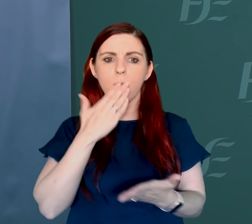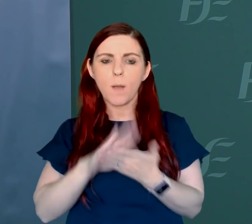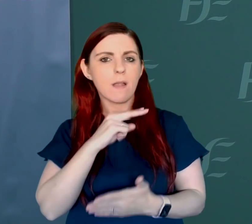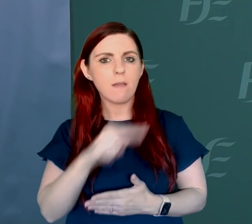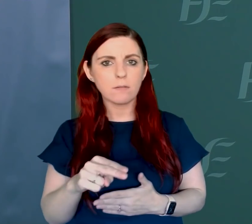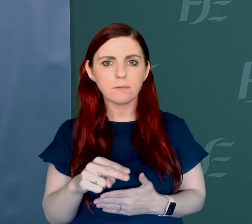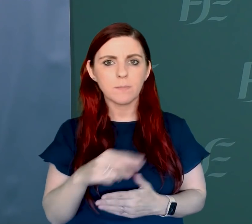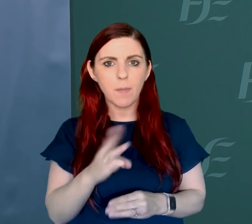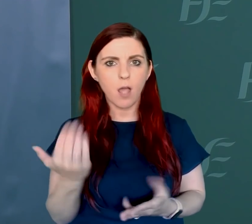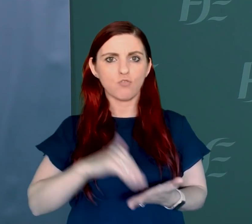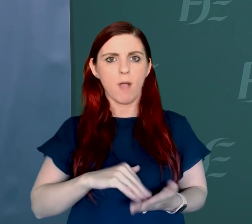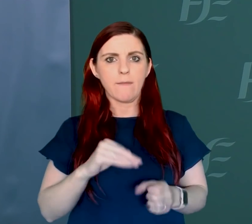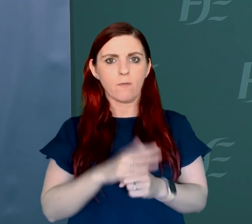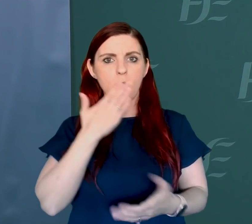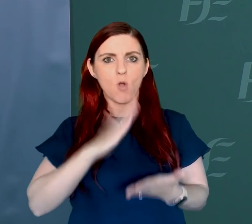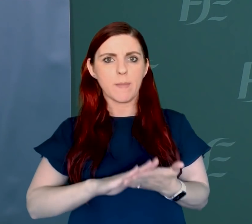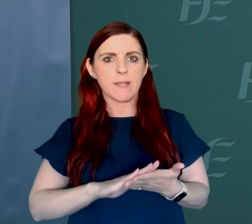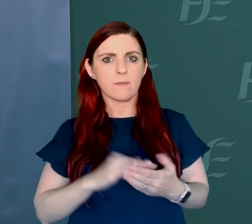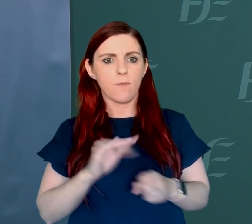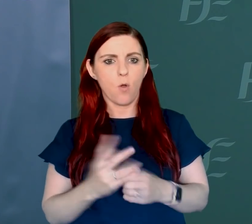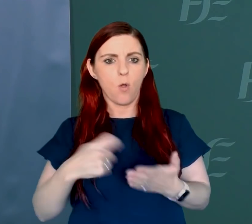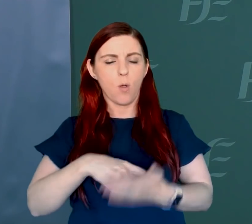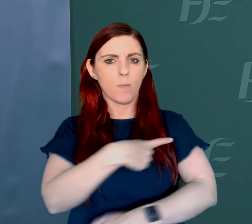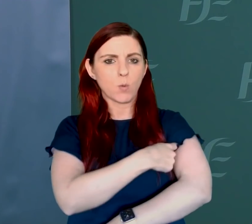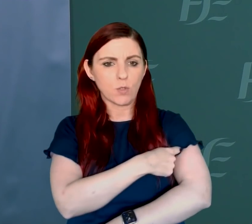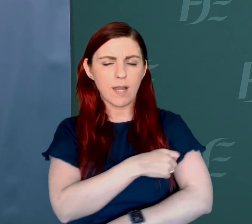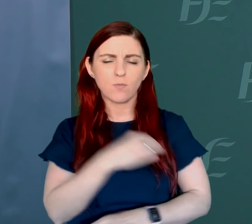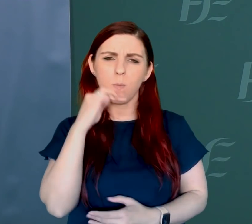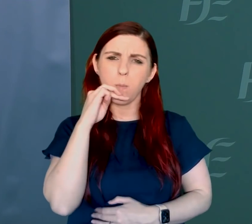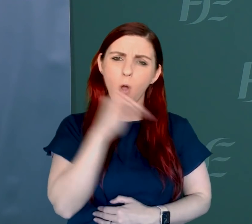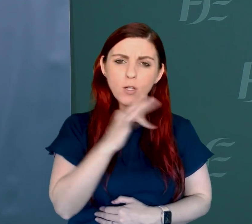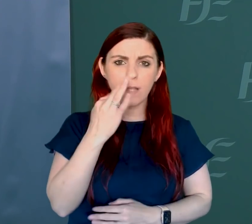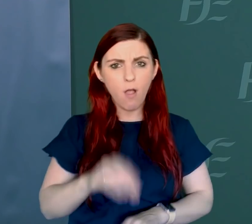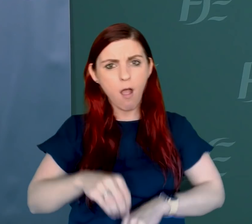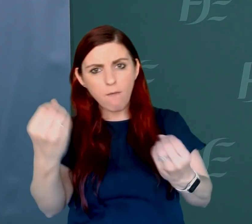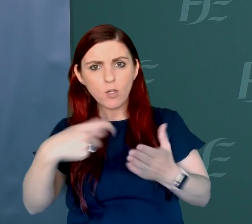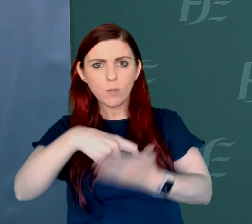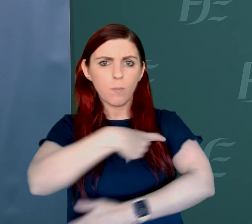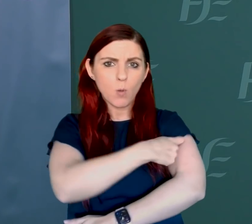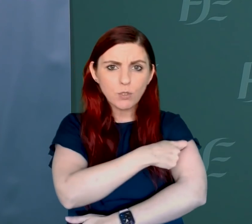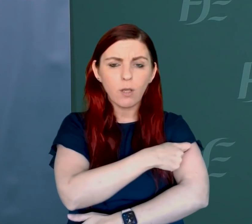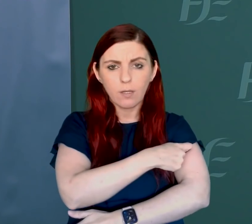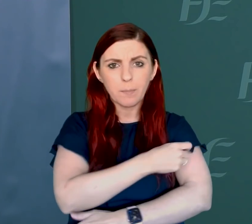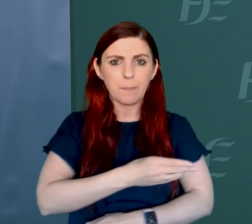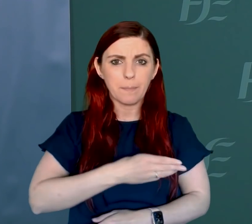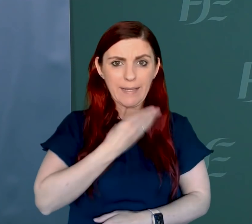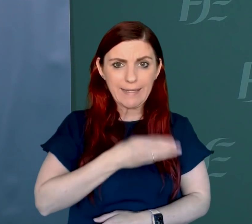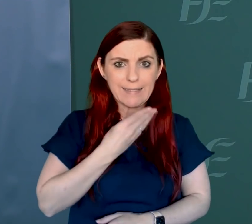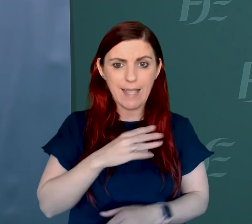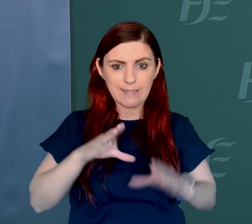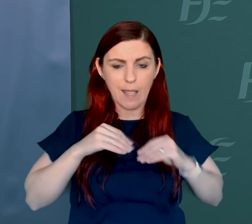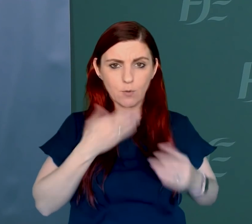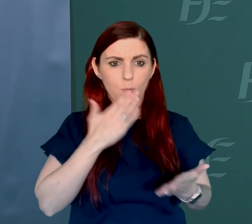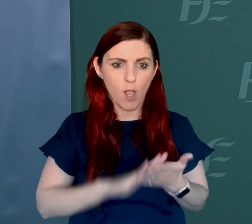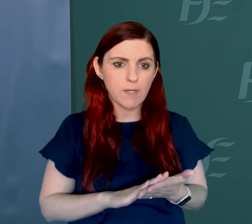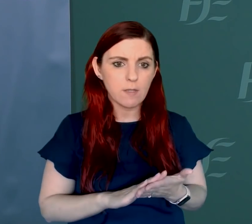coming forward for a high number of appointments made. And it's really important if you're offered a booster appointment that you take it up. And we have seen